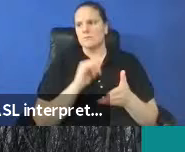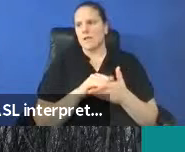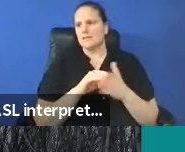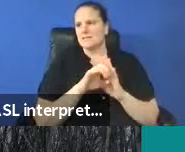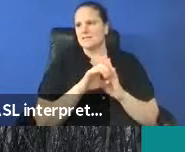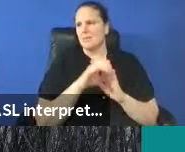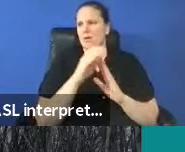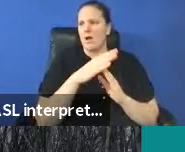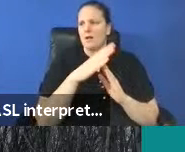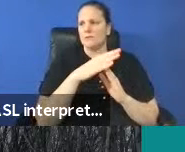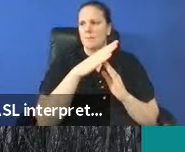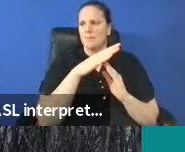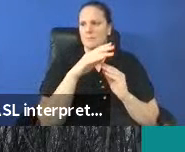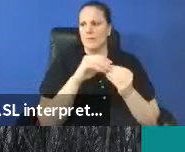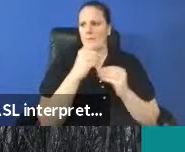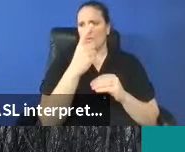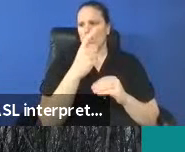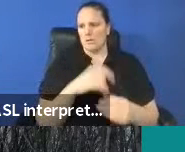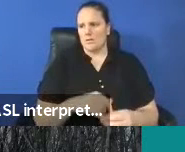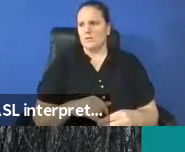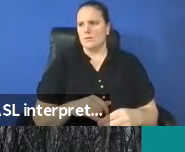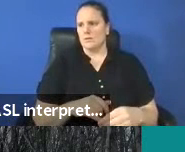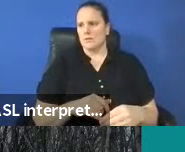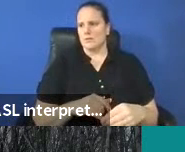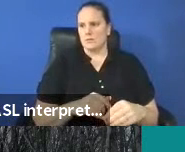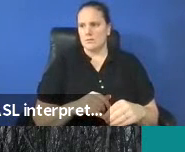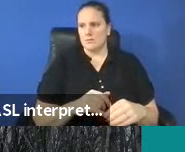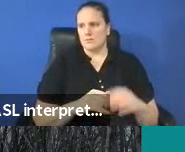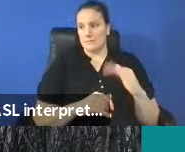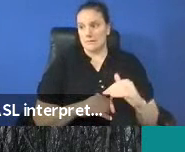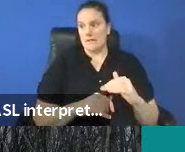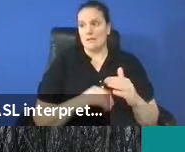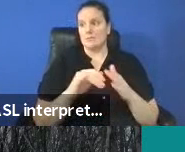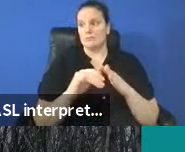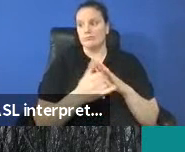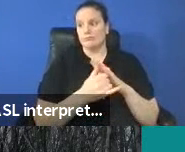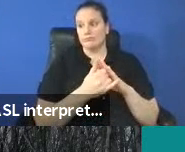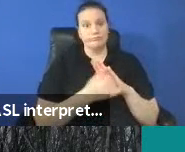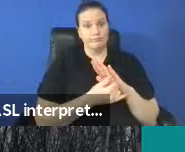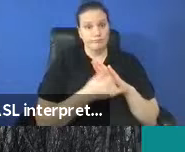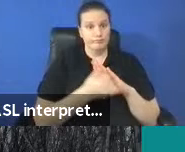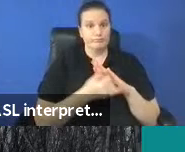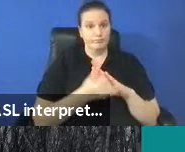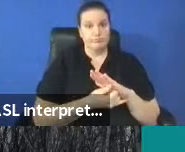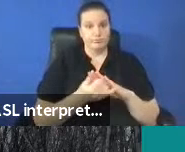the top there. And then light rail transit,